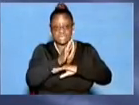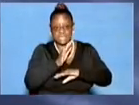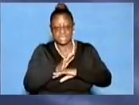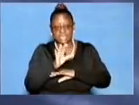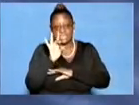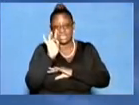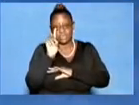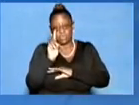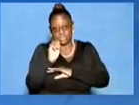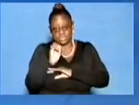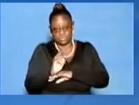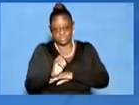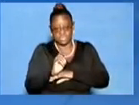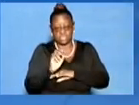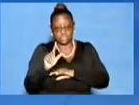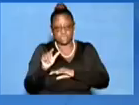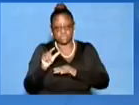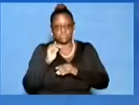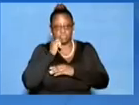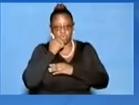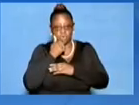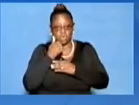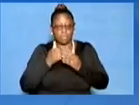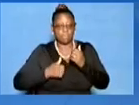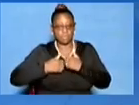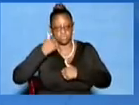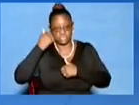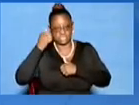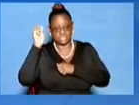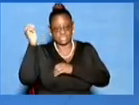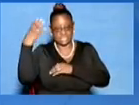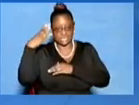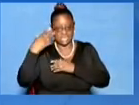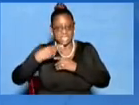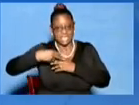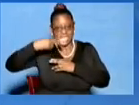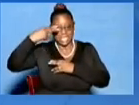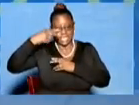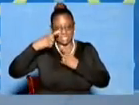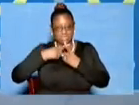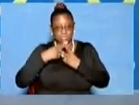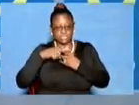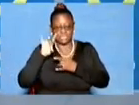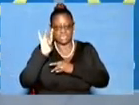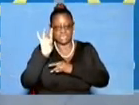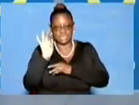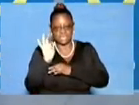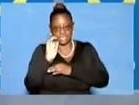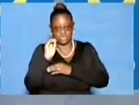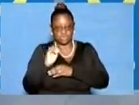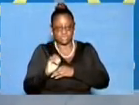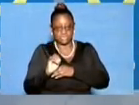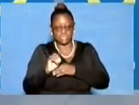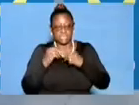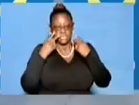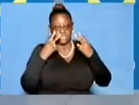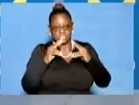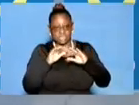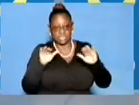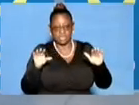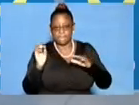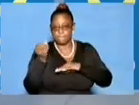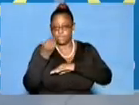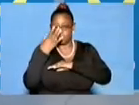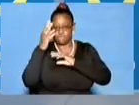81 degrees for your low temperature, and tomorrow, mostly sunny, high temperature of 89 degrees. Extended weather forecast looking like this.